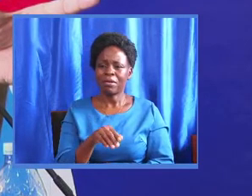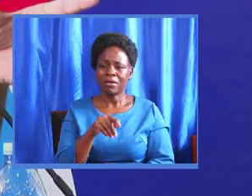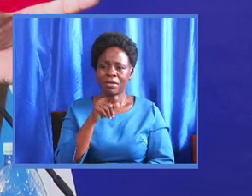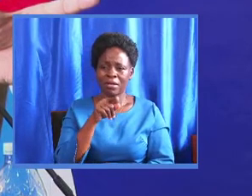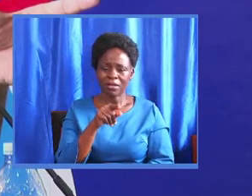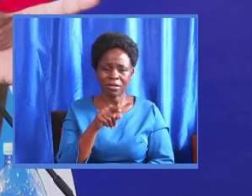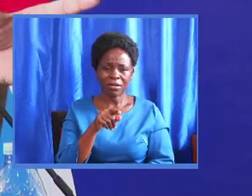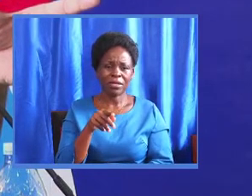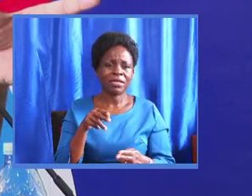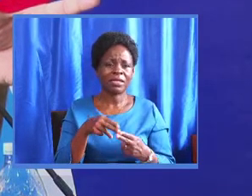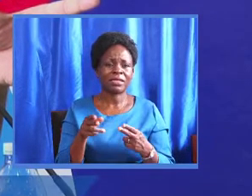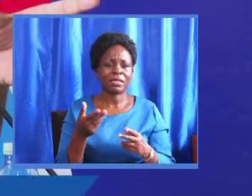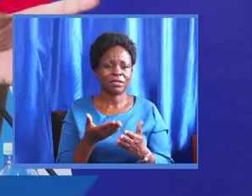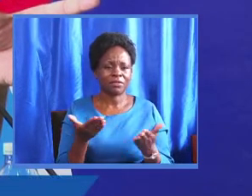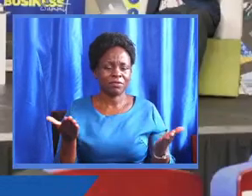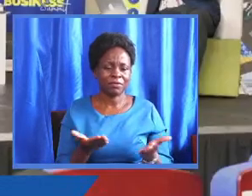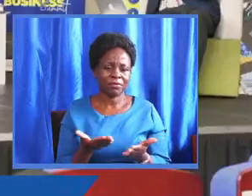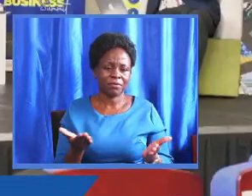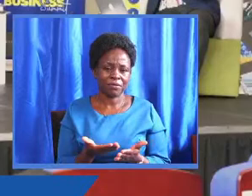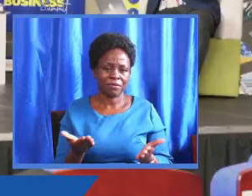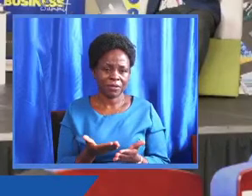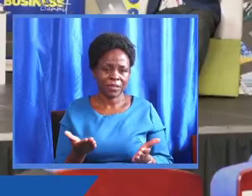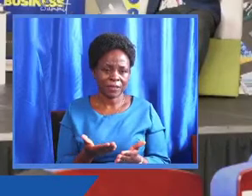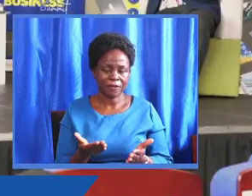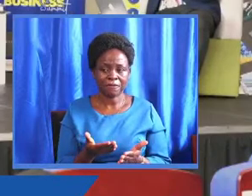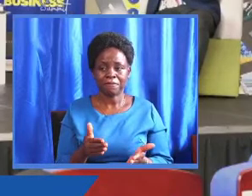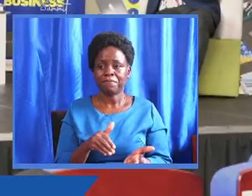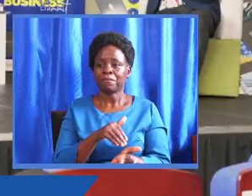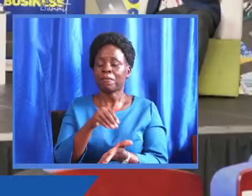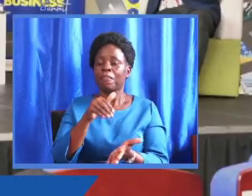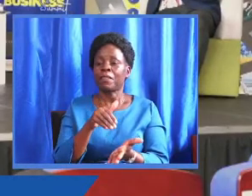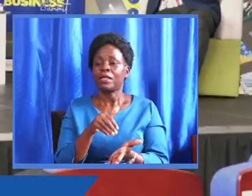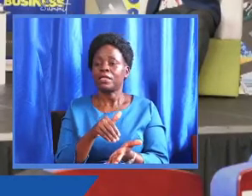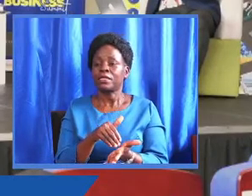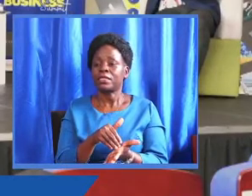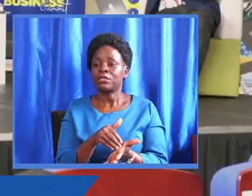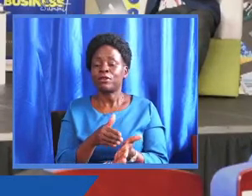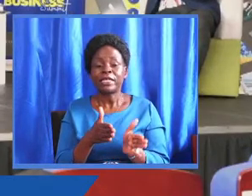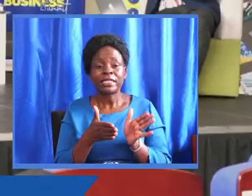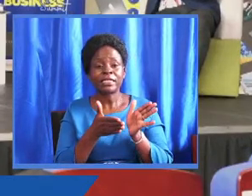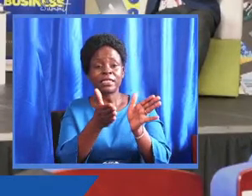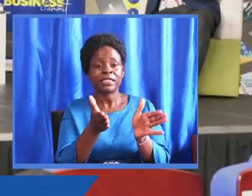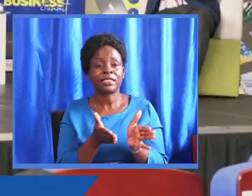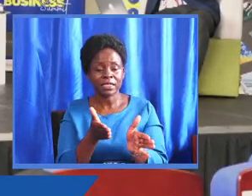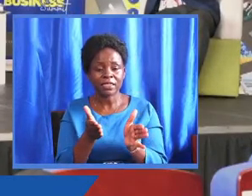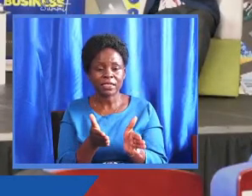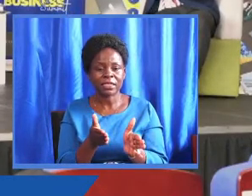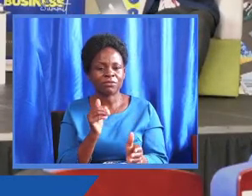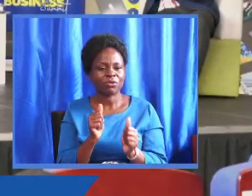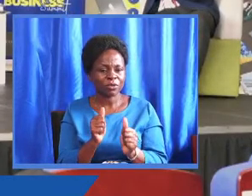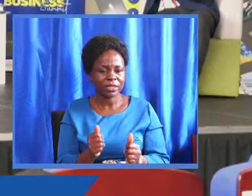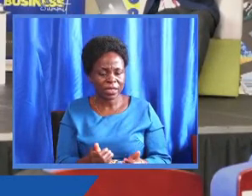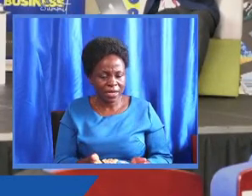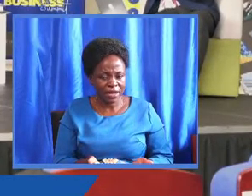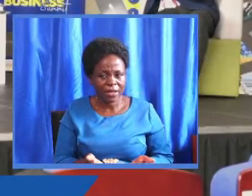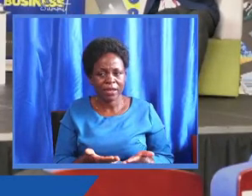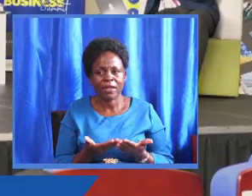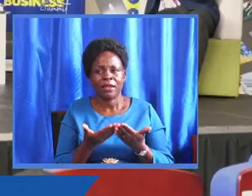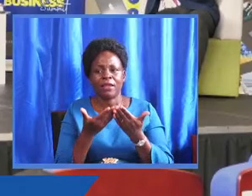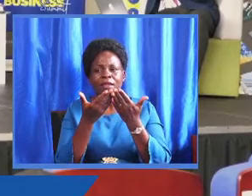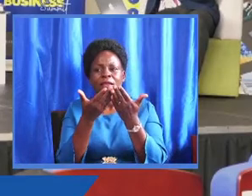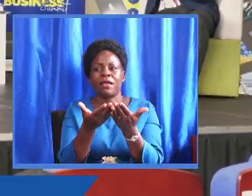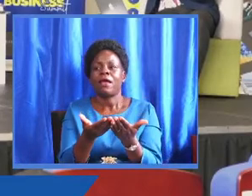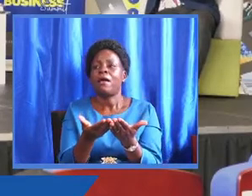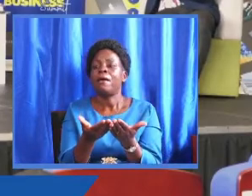where I started from, the questions that I started with, a centralized, you know, system that can avail